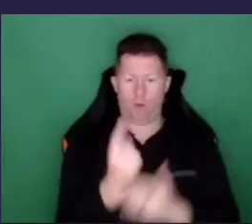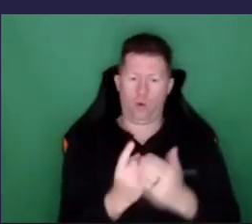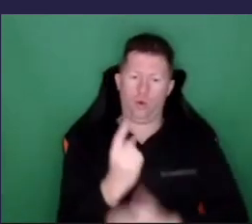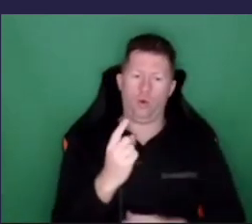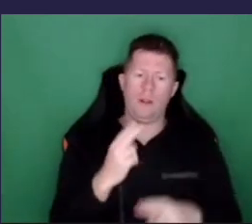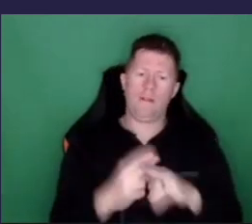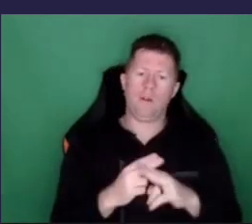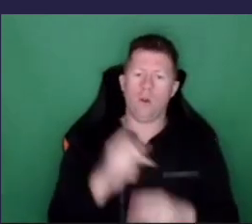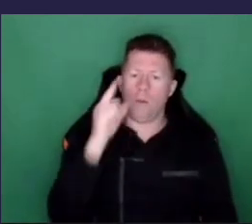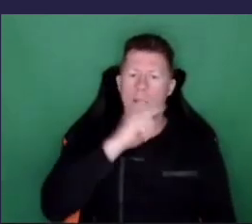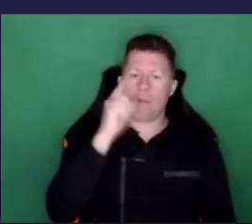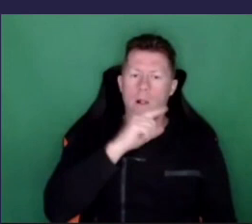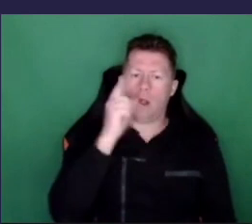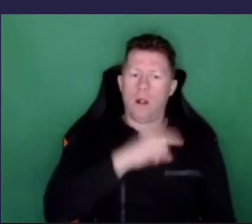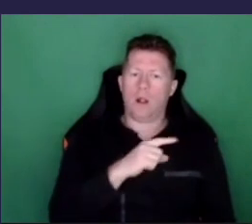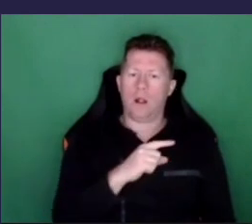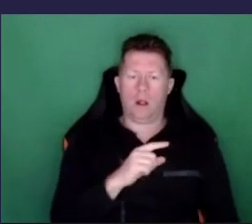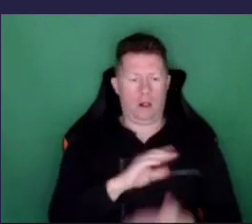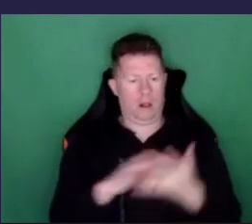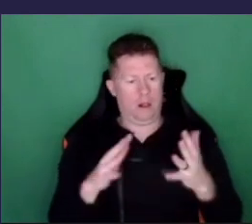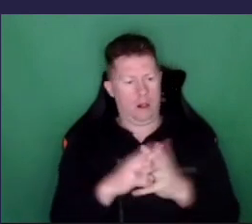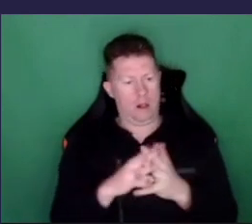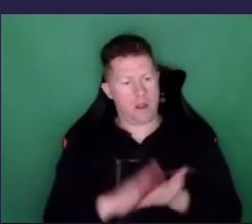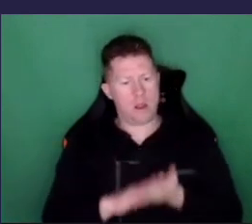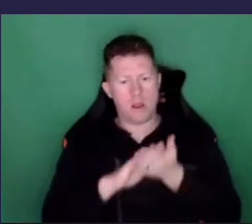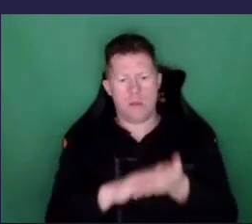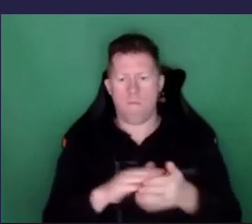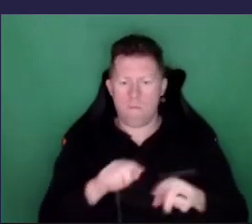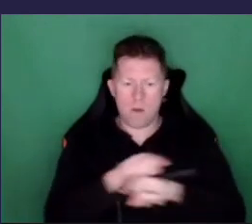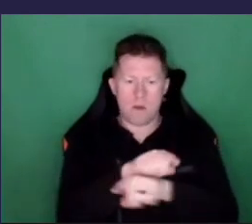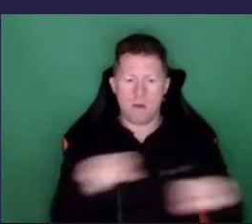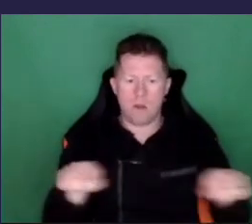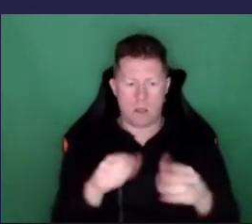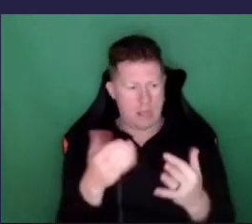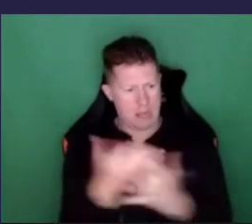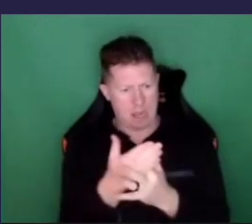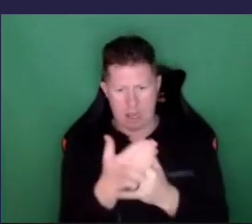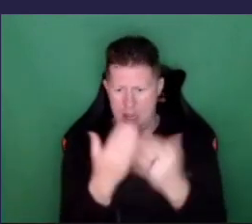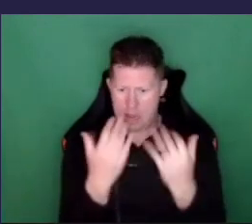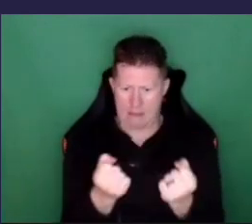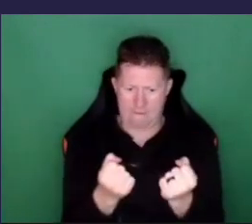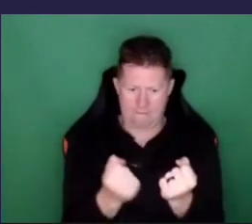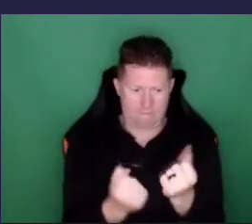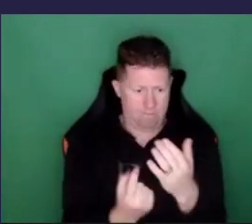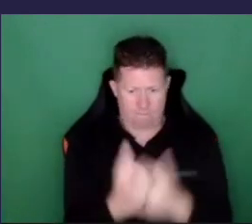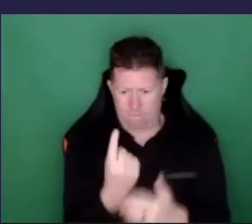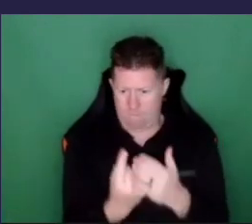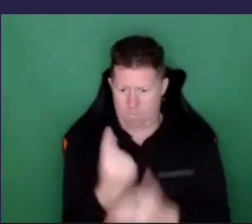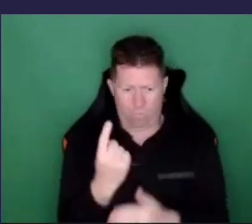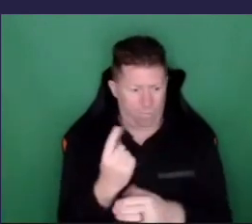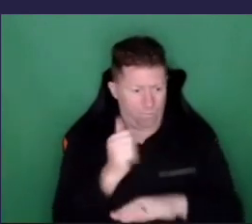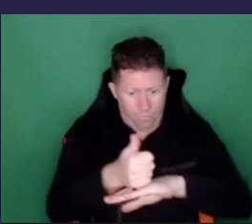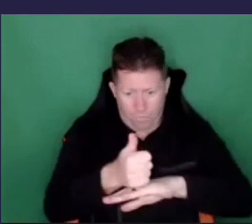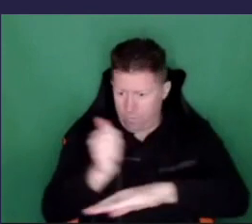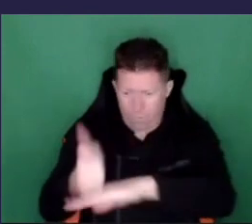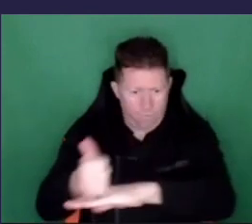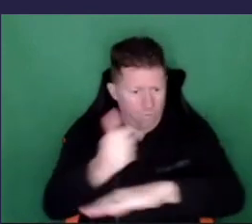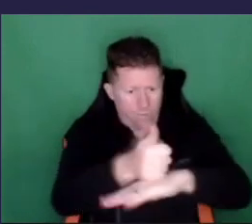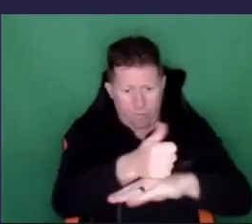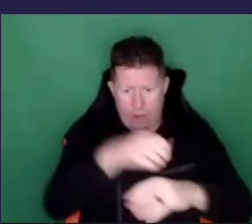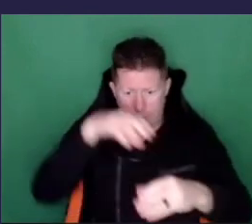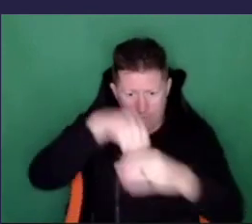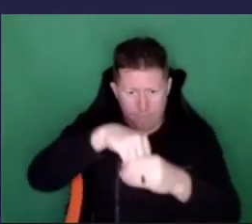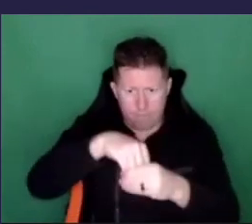people? How can we help them access those opportunities and make sure they take part in the opportunities in ways